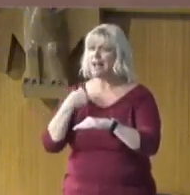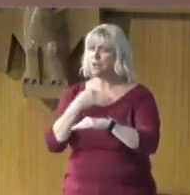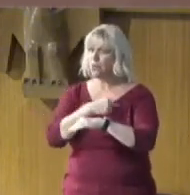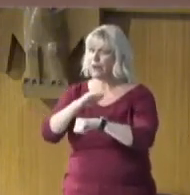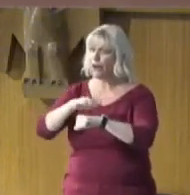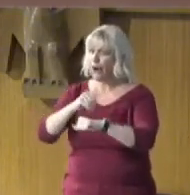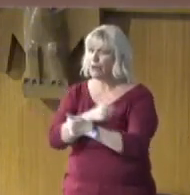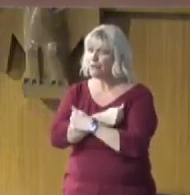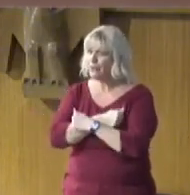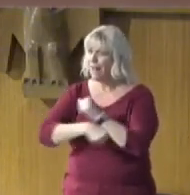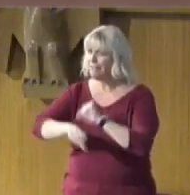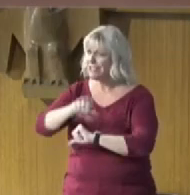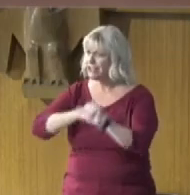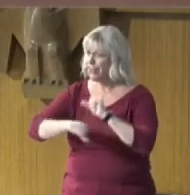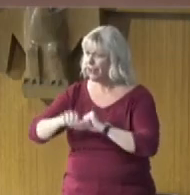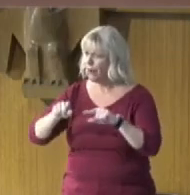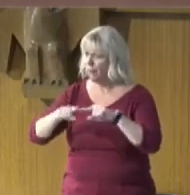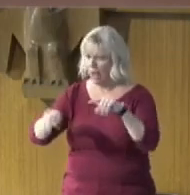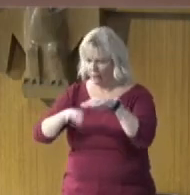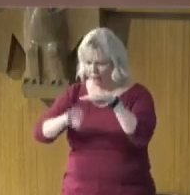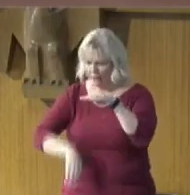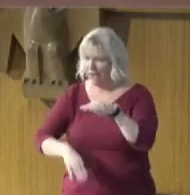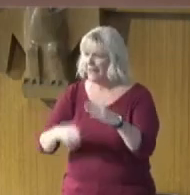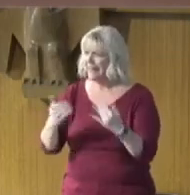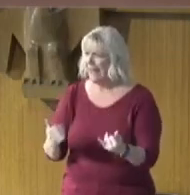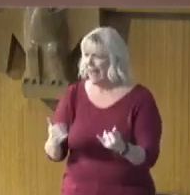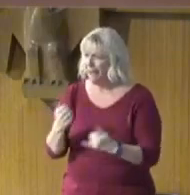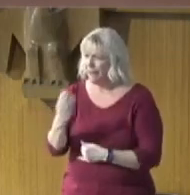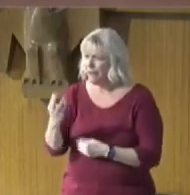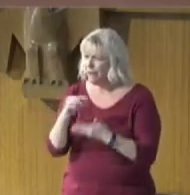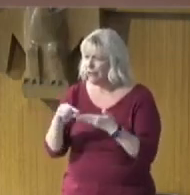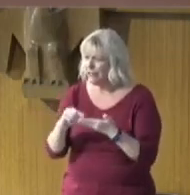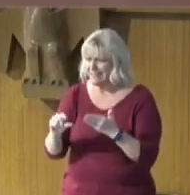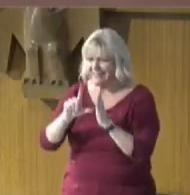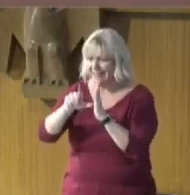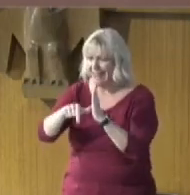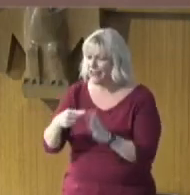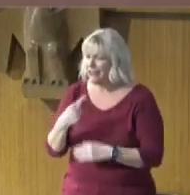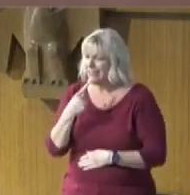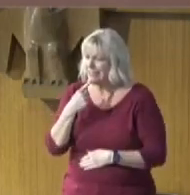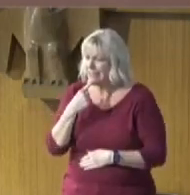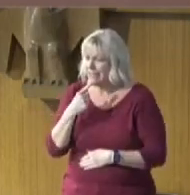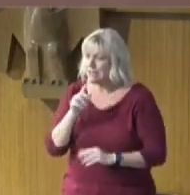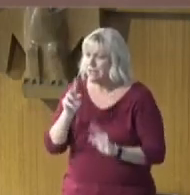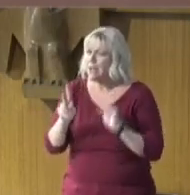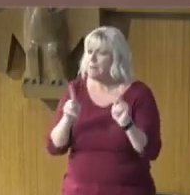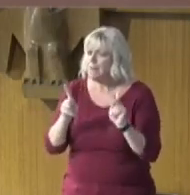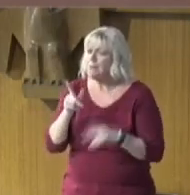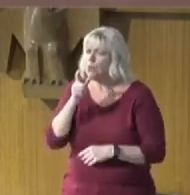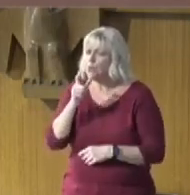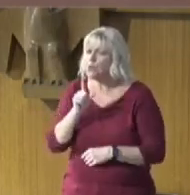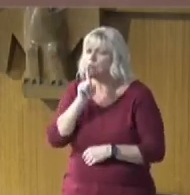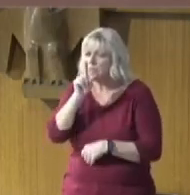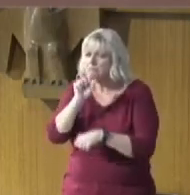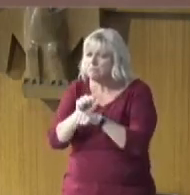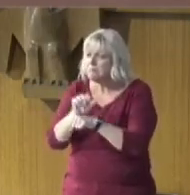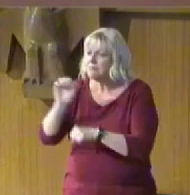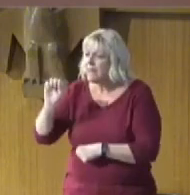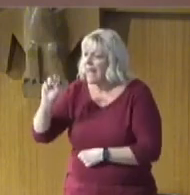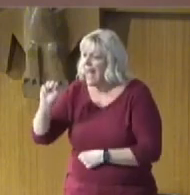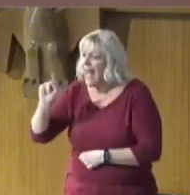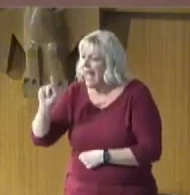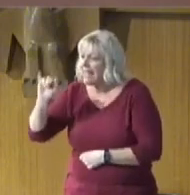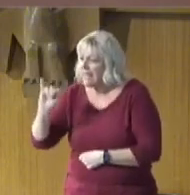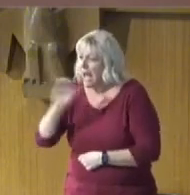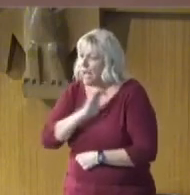to love one another. And then just a few verses later, he says, there are people who are literally the antichrist.